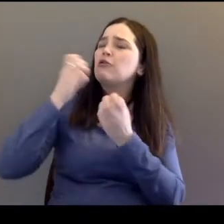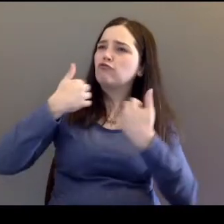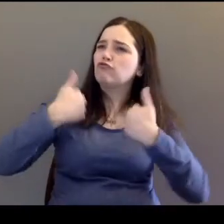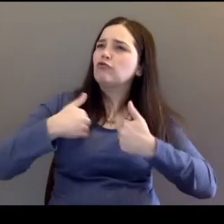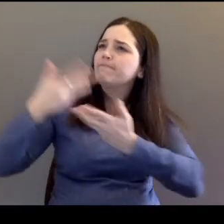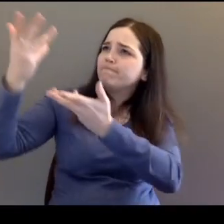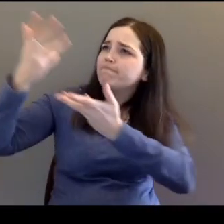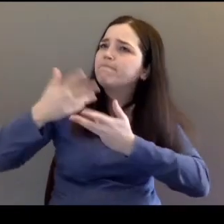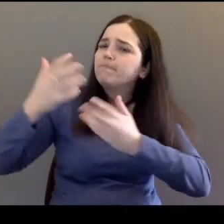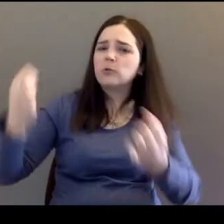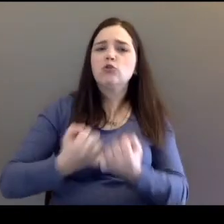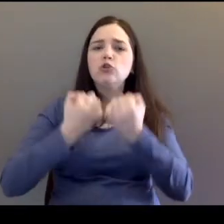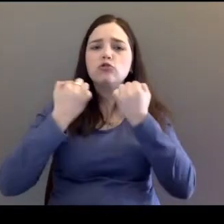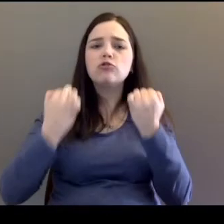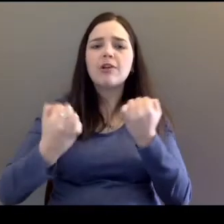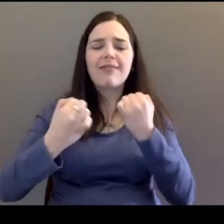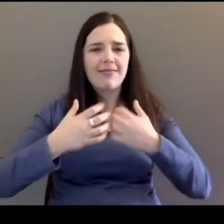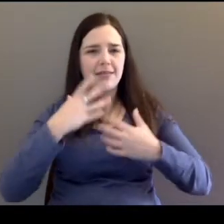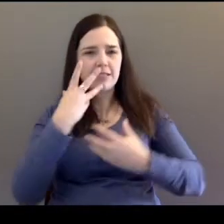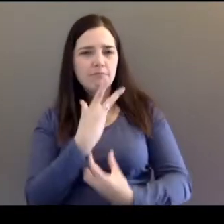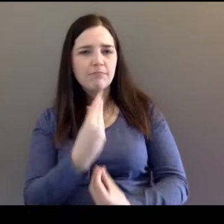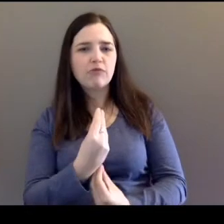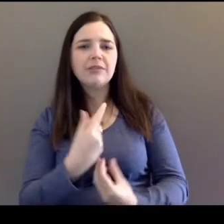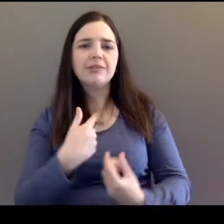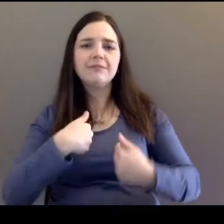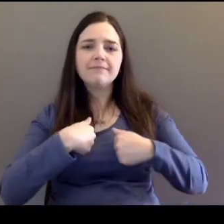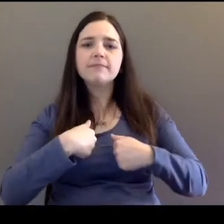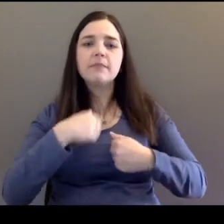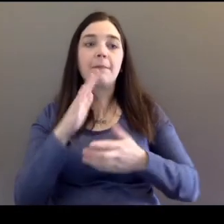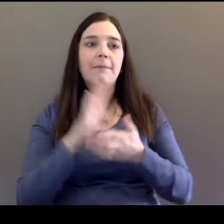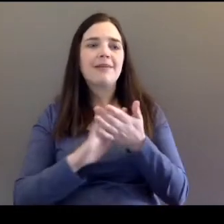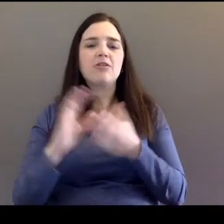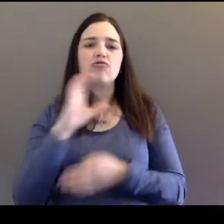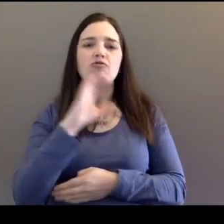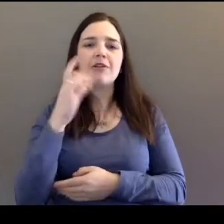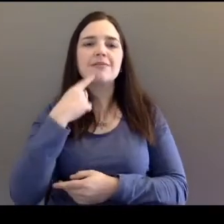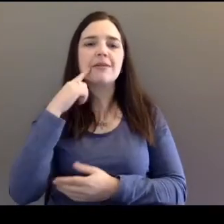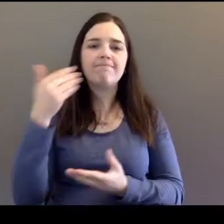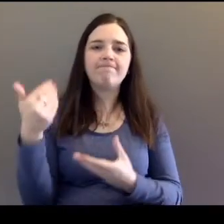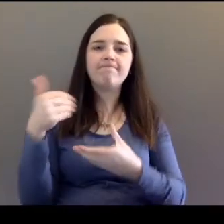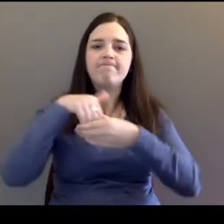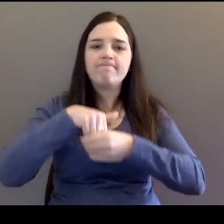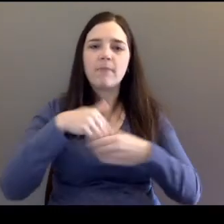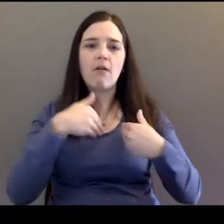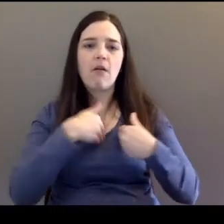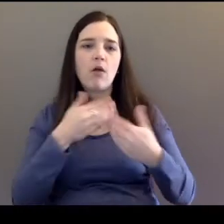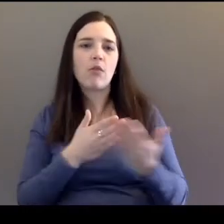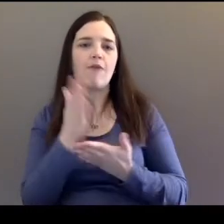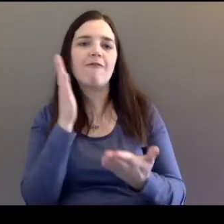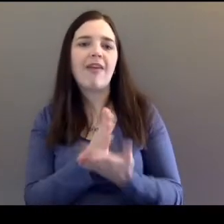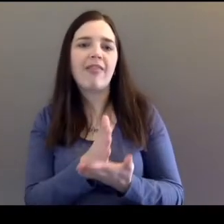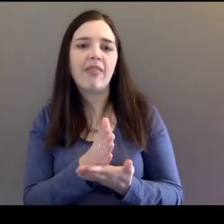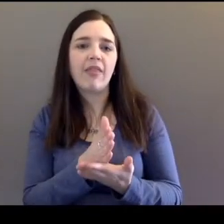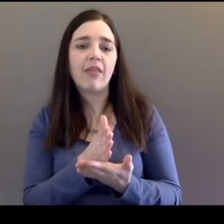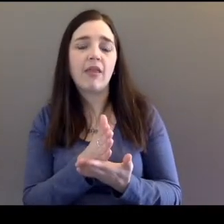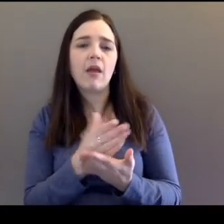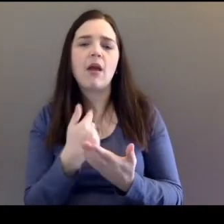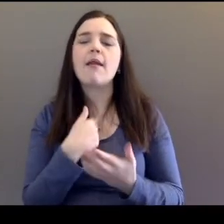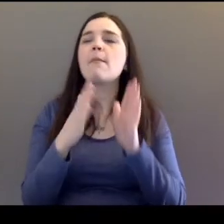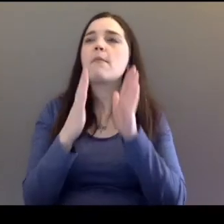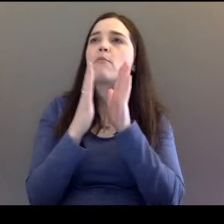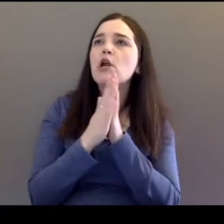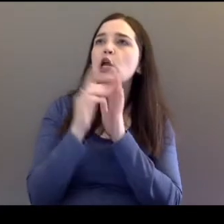with power through his Spirit in your being, so that Christ may dwell in your heart through faith. And I pray that